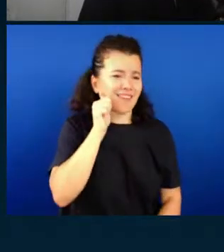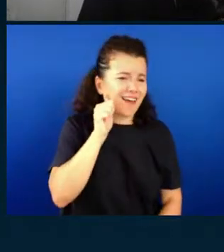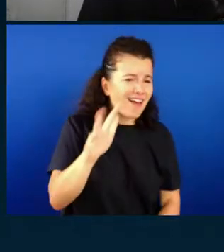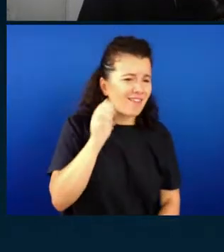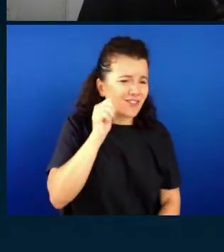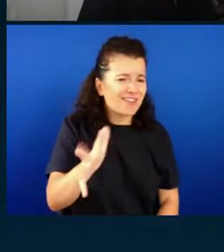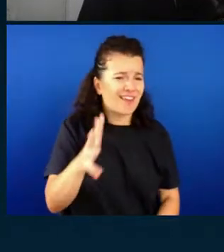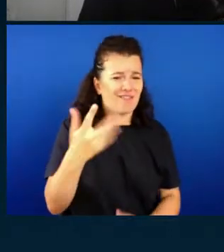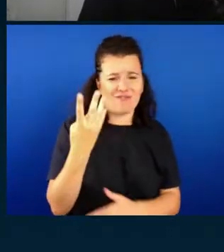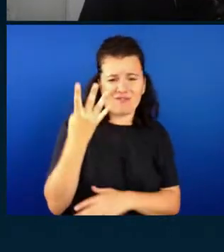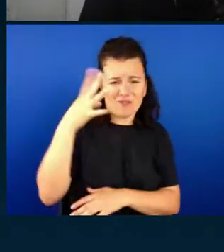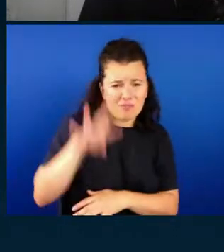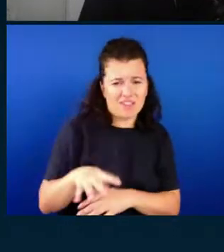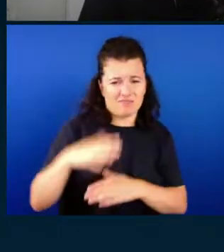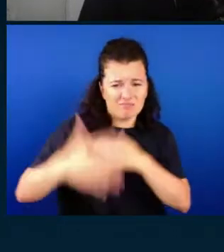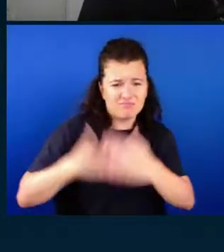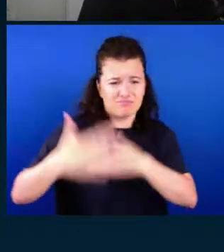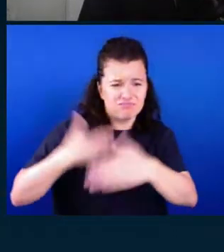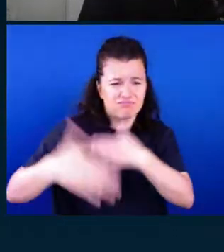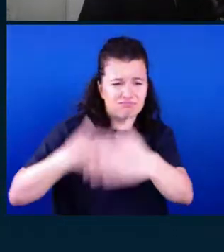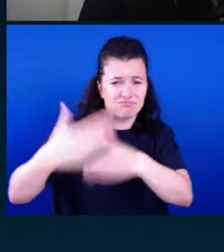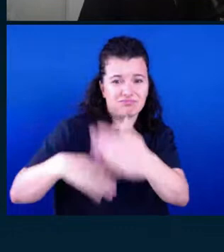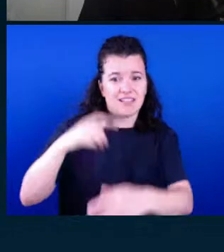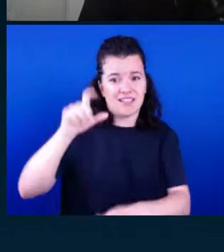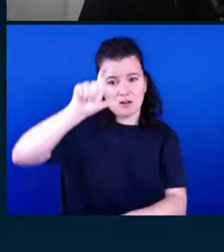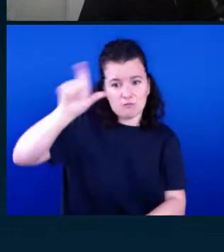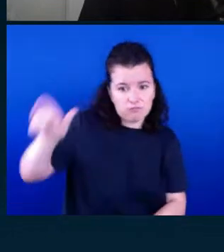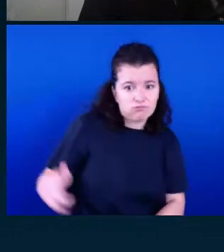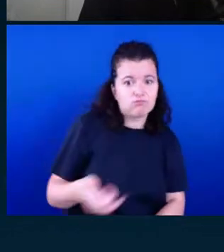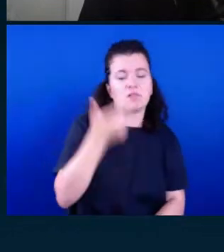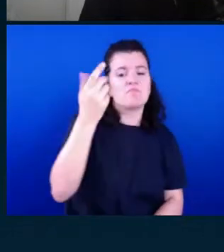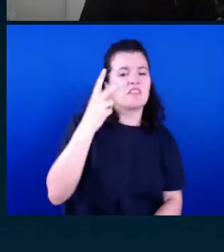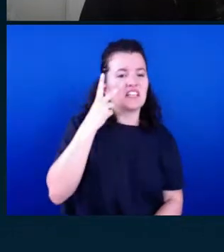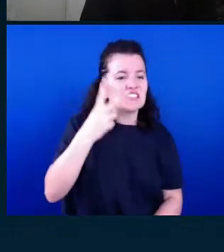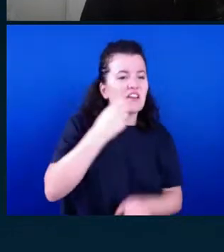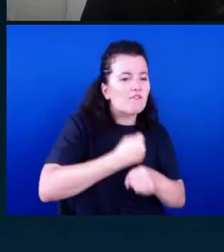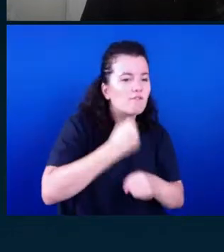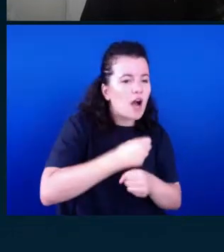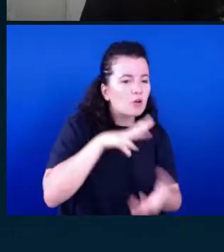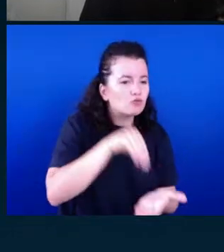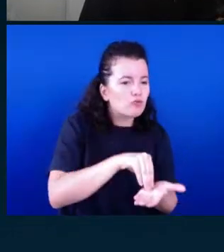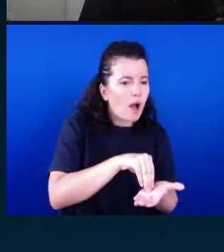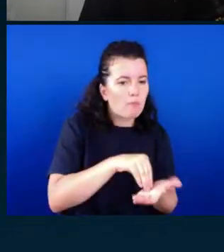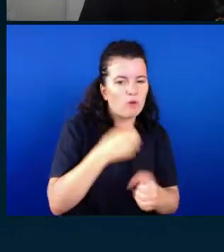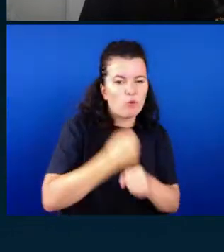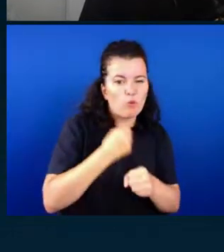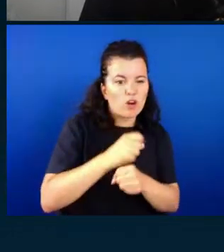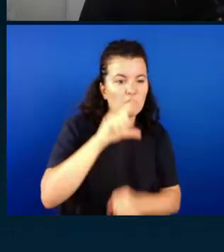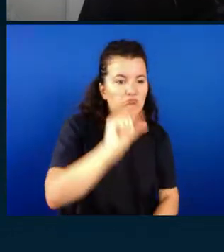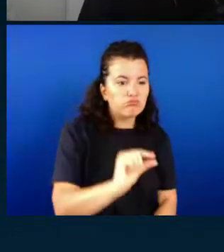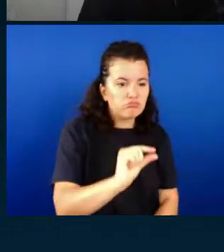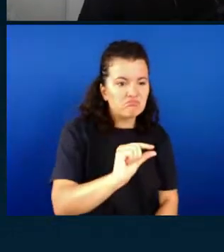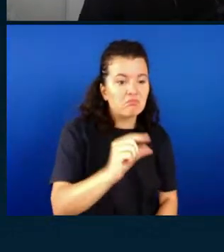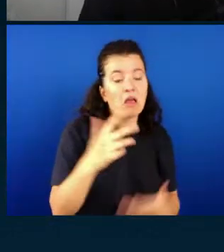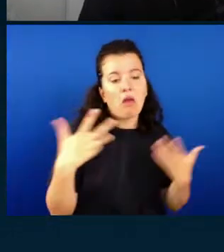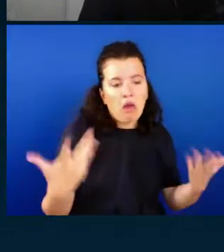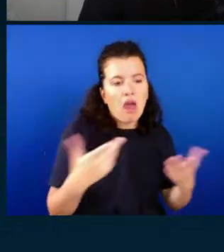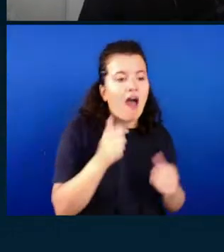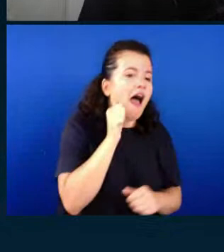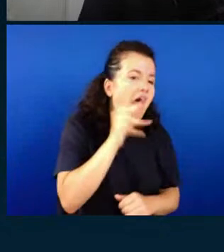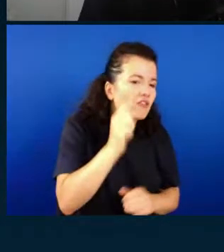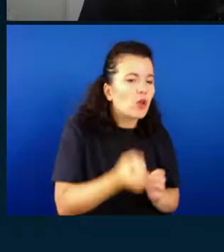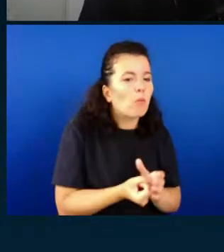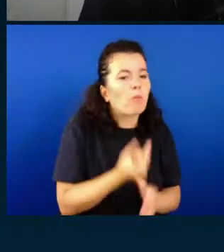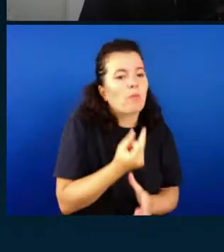month. And I will admit that function app is not doing that much, but it runs every day.